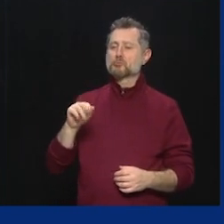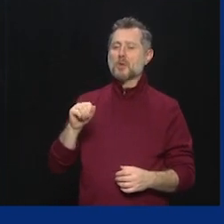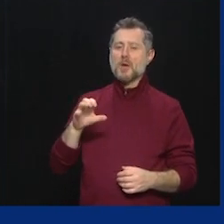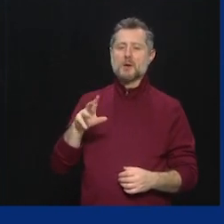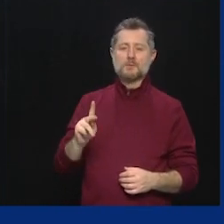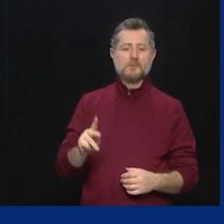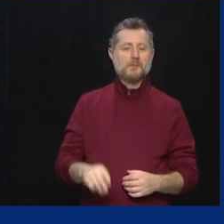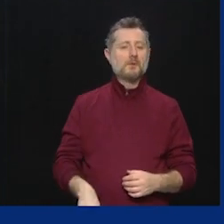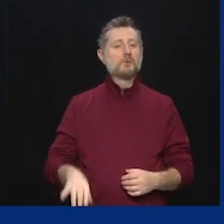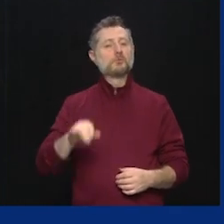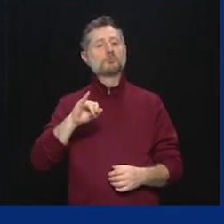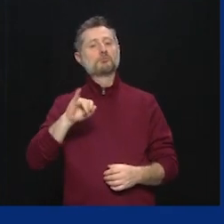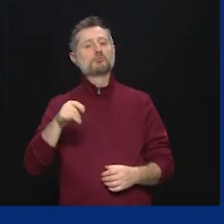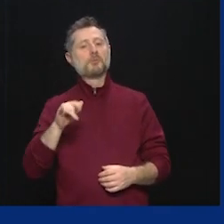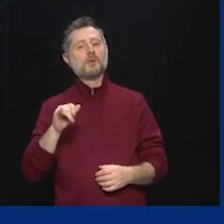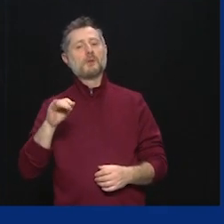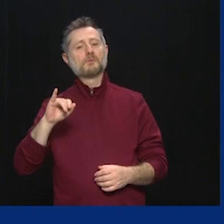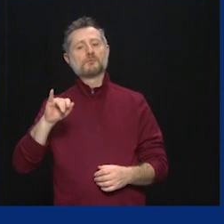Missy Miller,